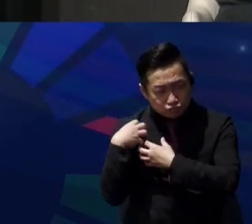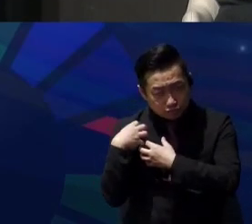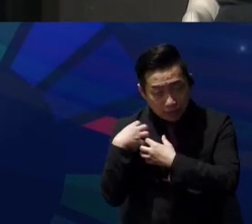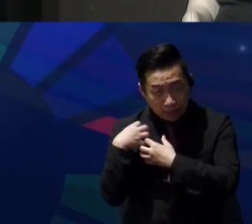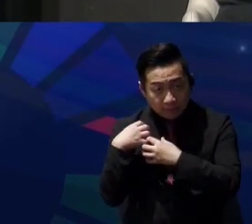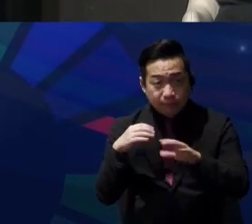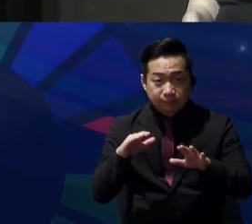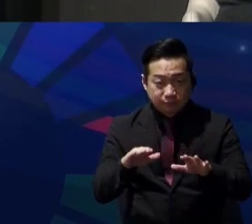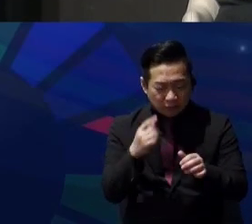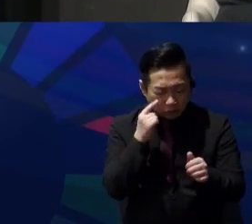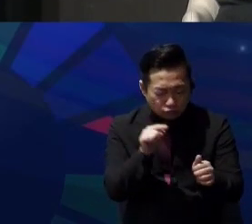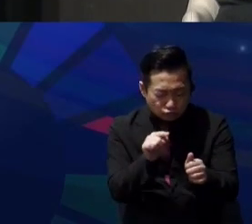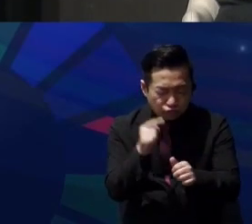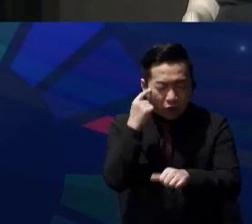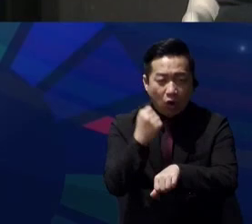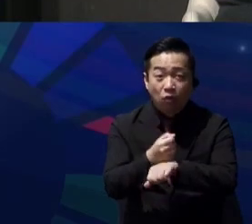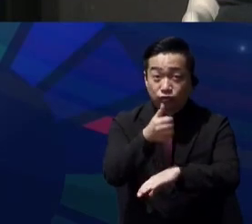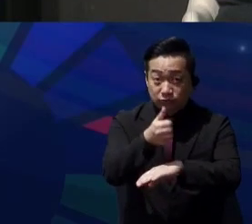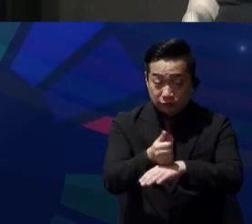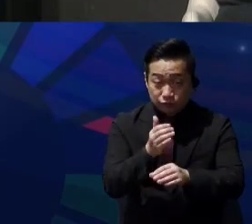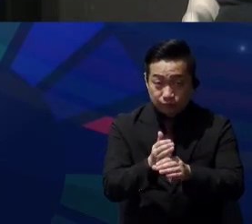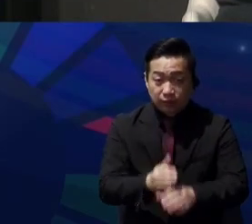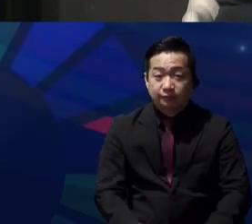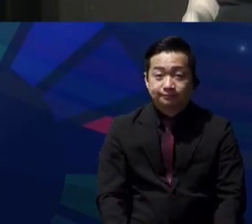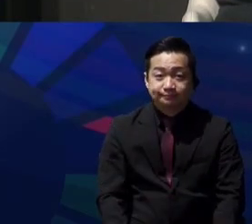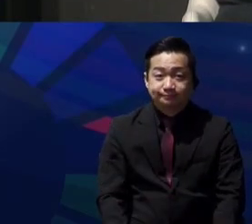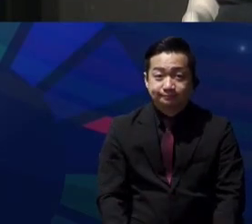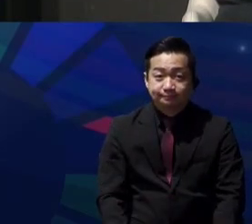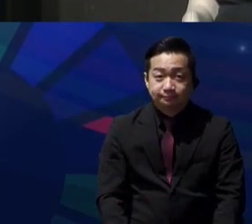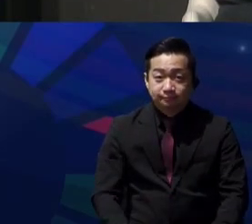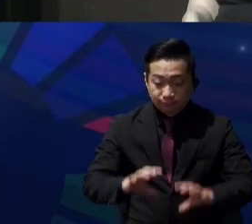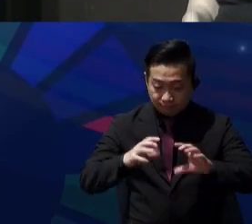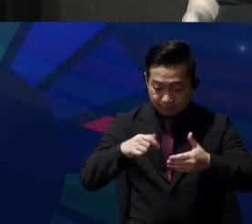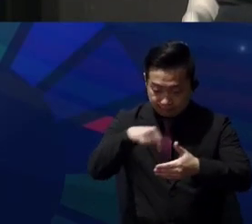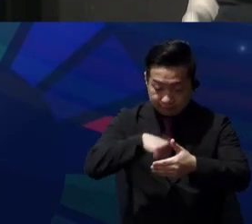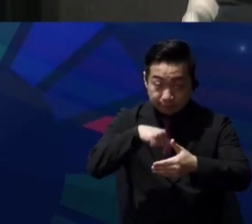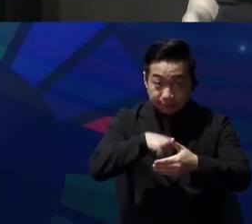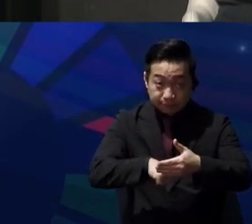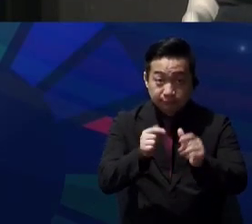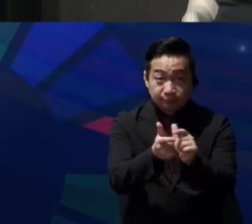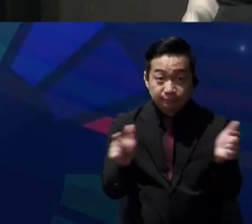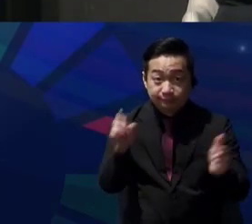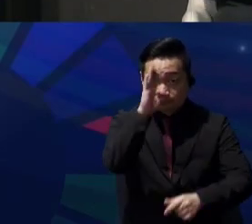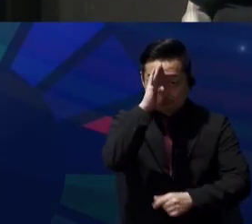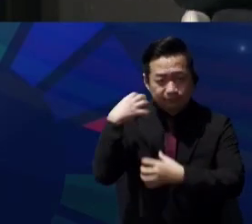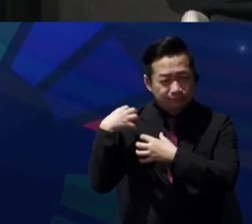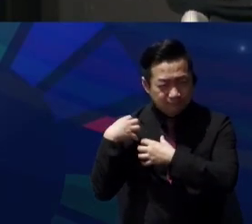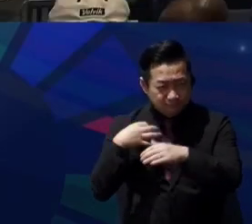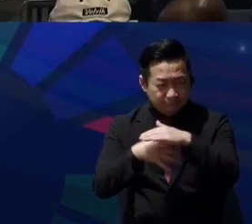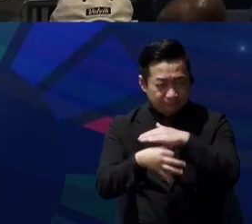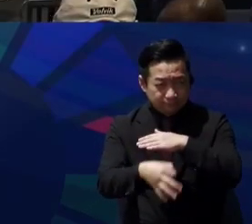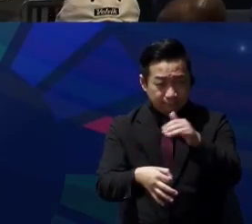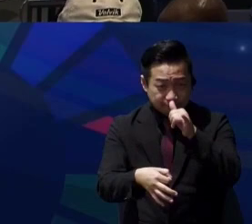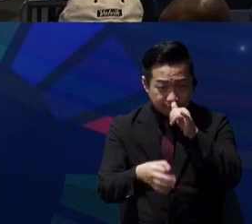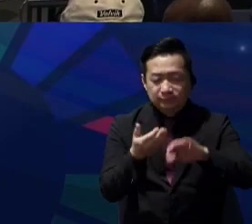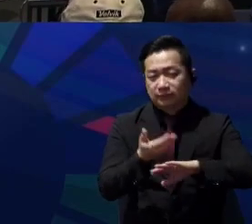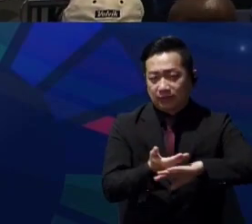different even in one country. So Professor Mohsen, please.